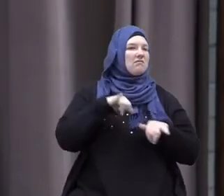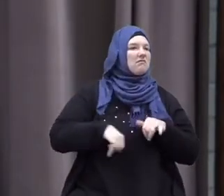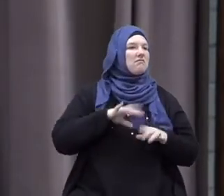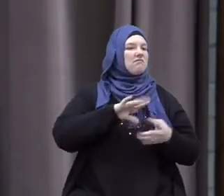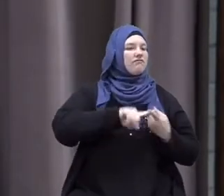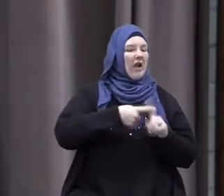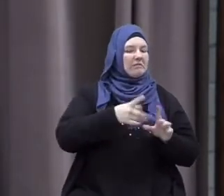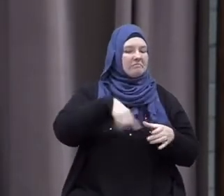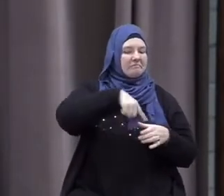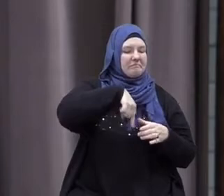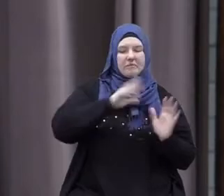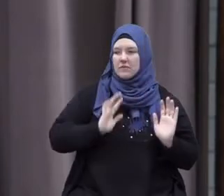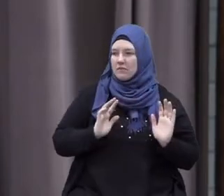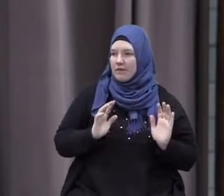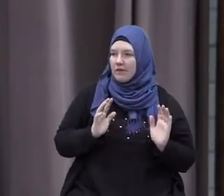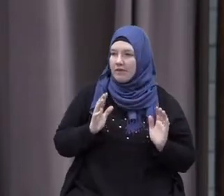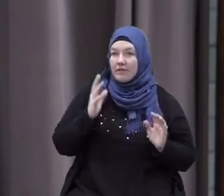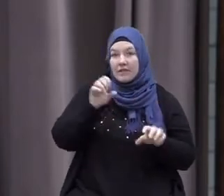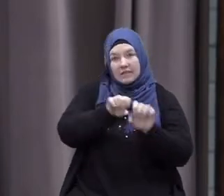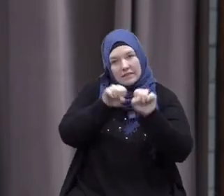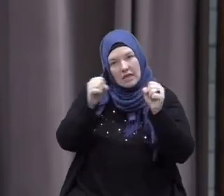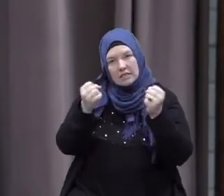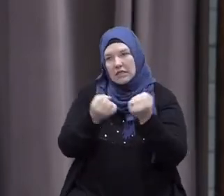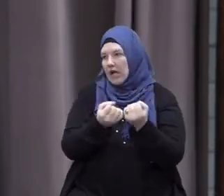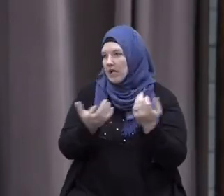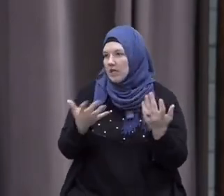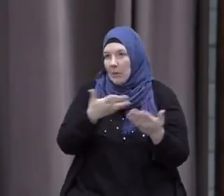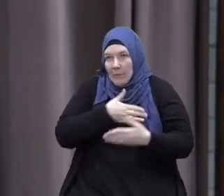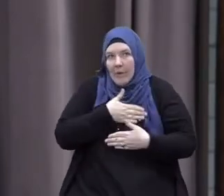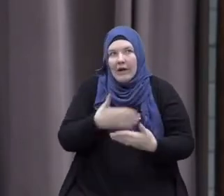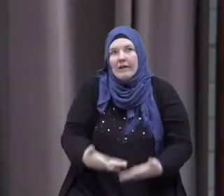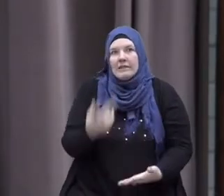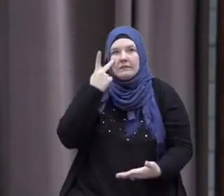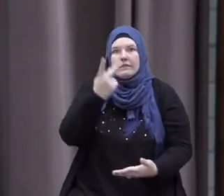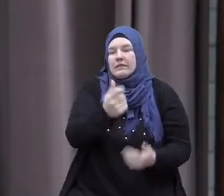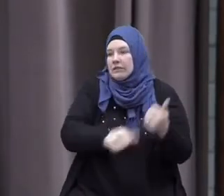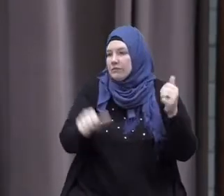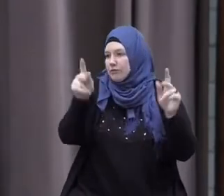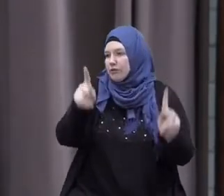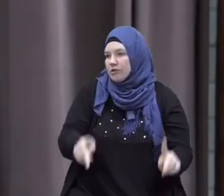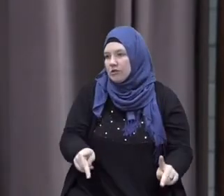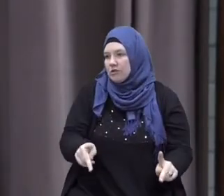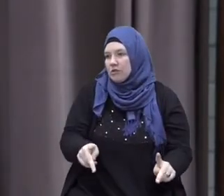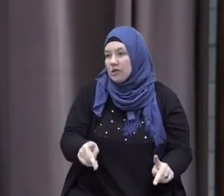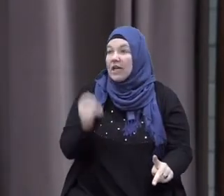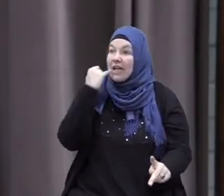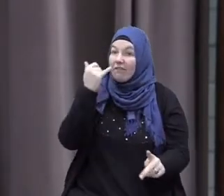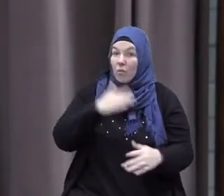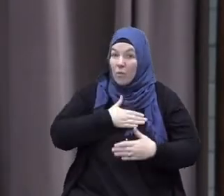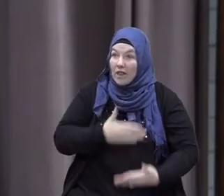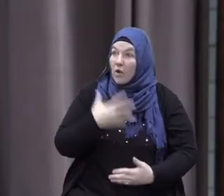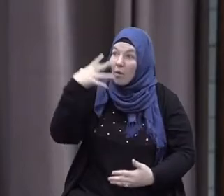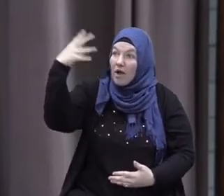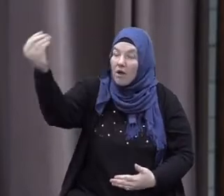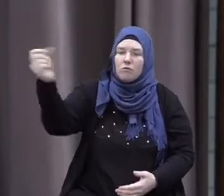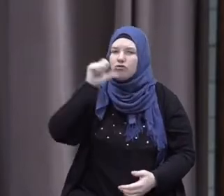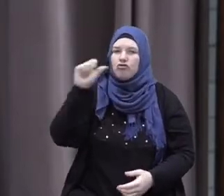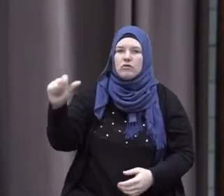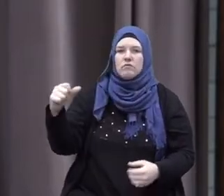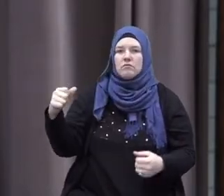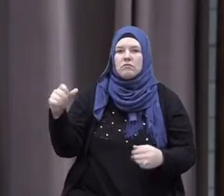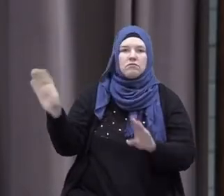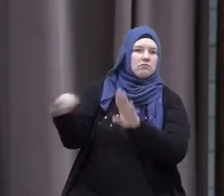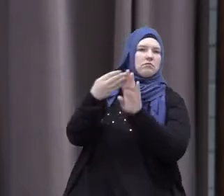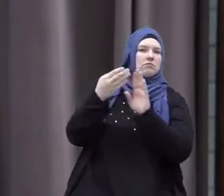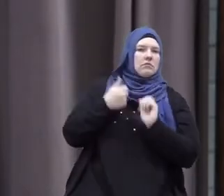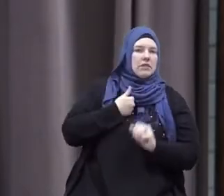and large, the society is opening, and when it opens, we should not close. We